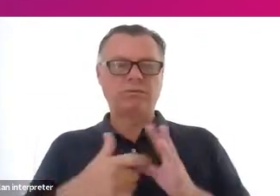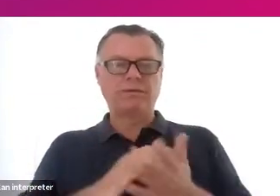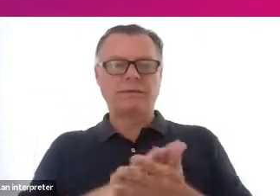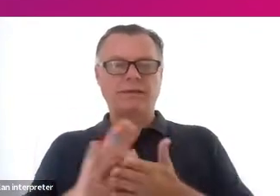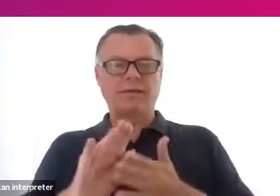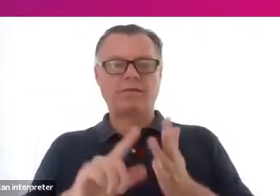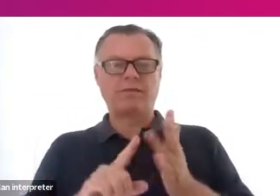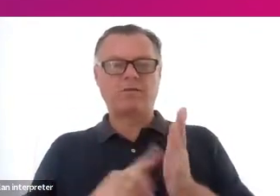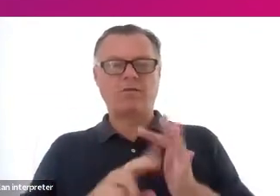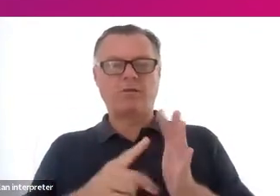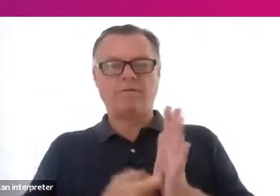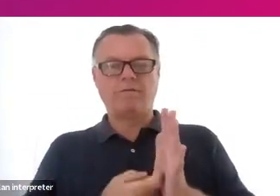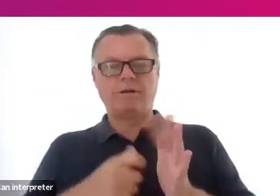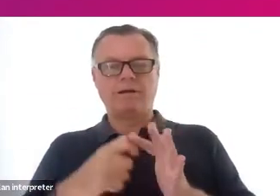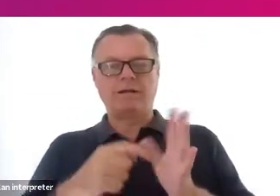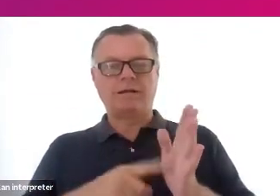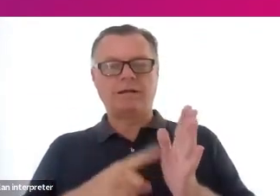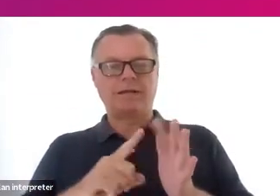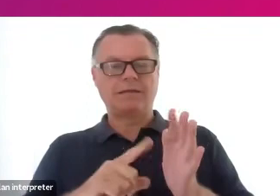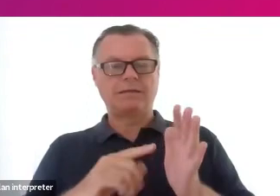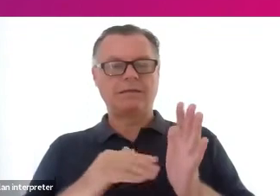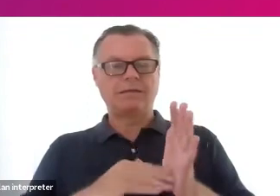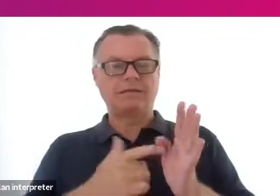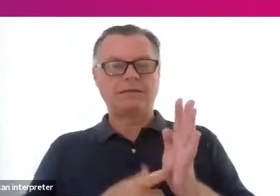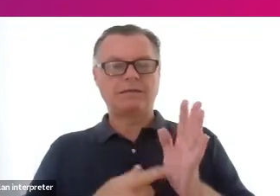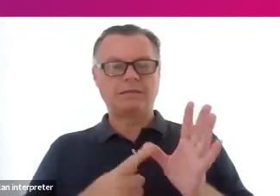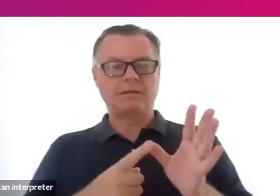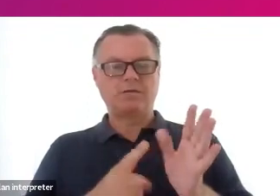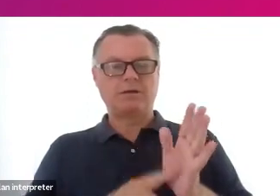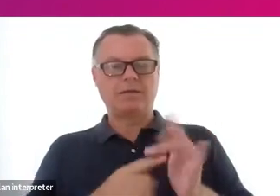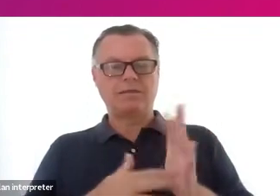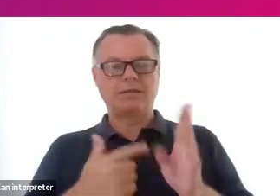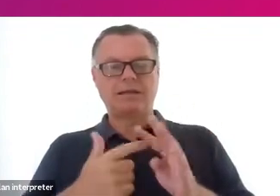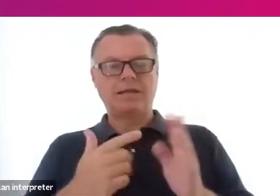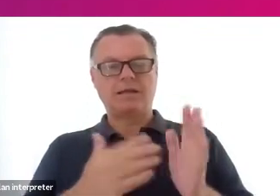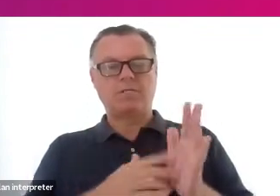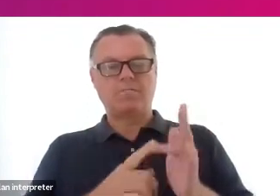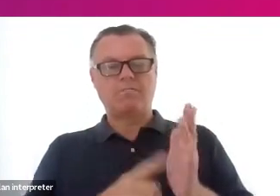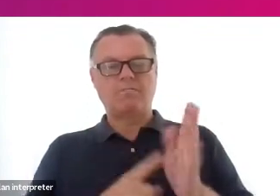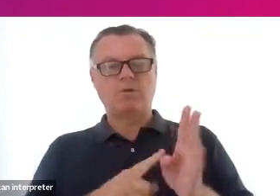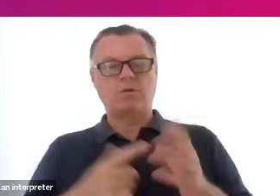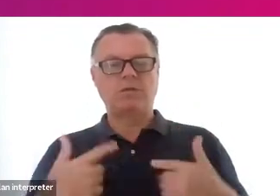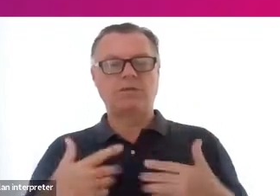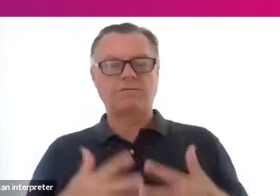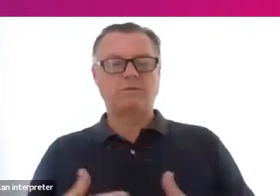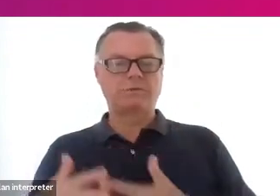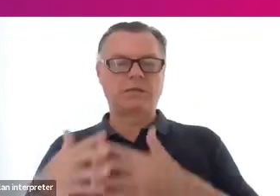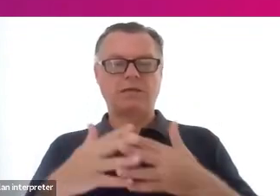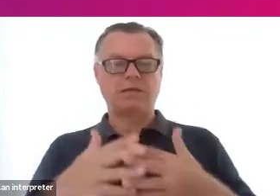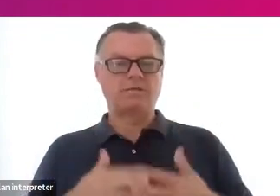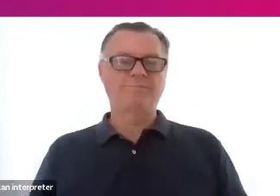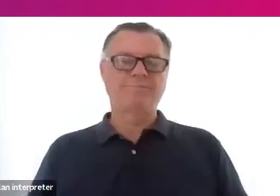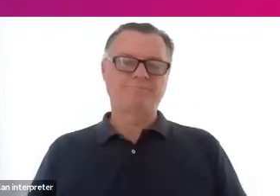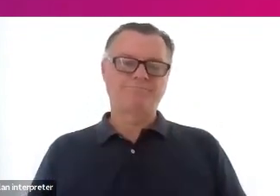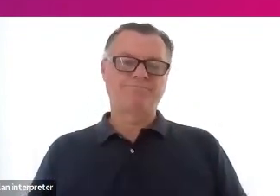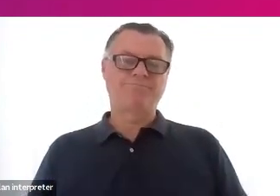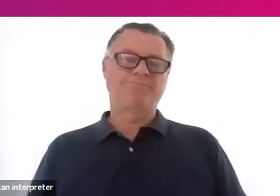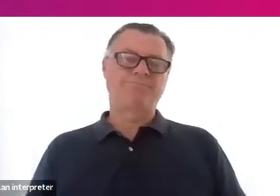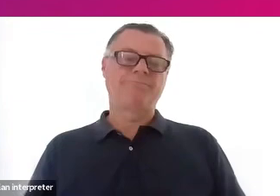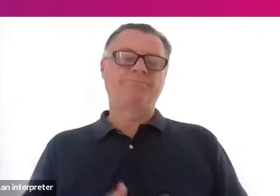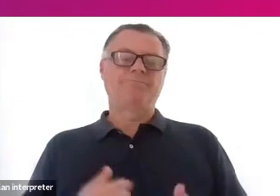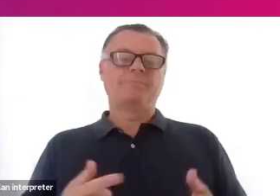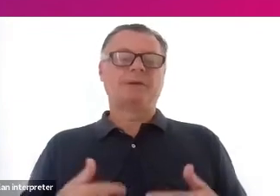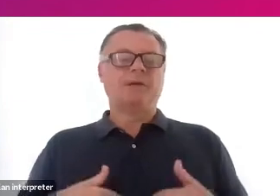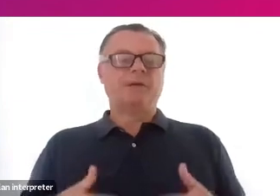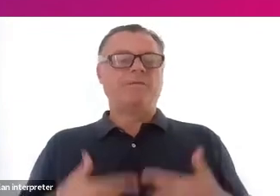Kate, Zara, Lisa, and Molly in the States as well. We are really, really proud of this